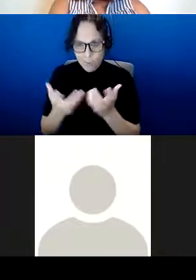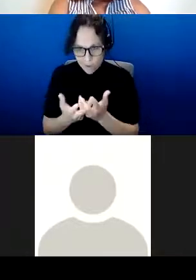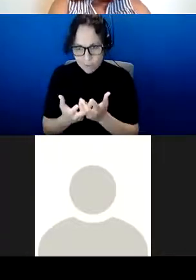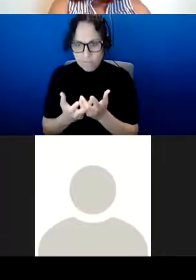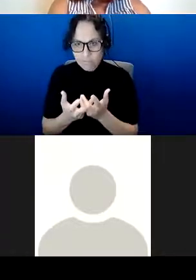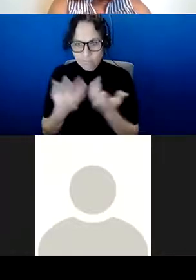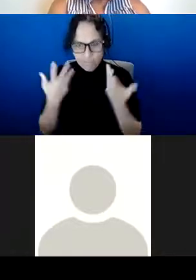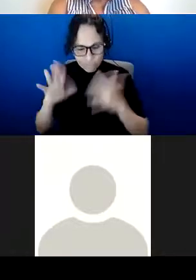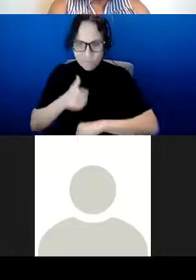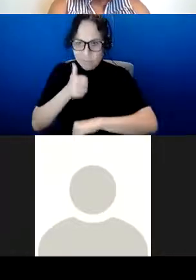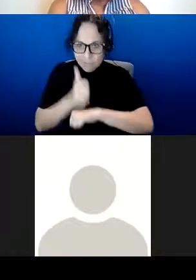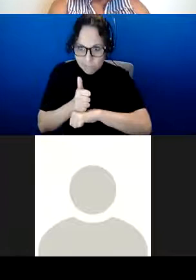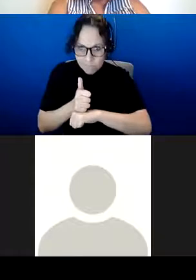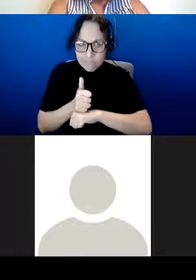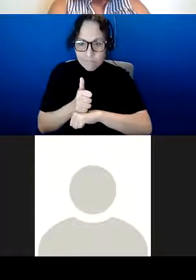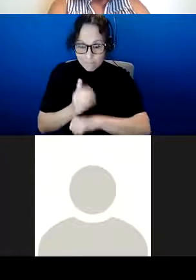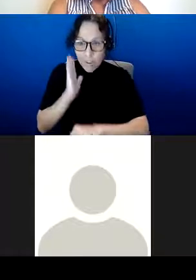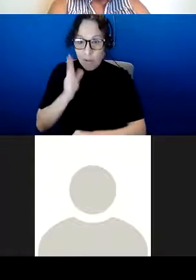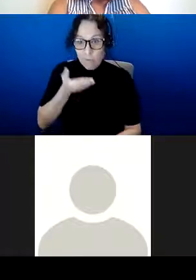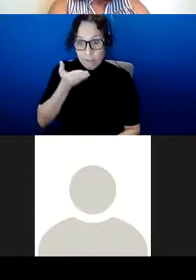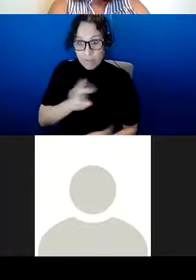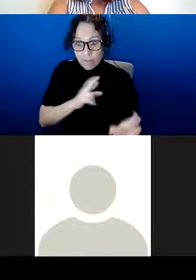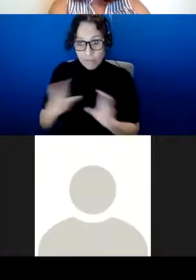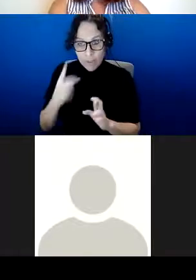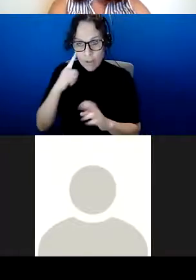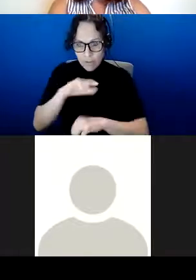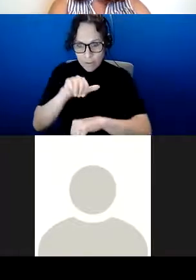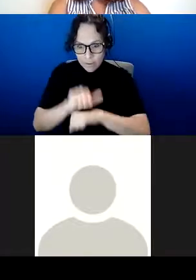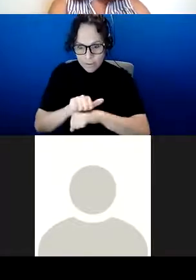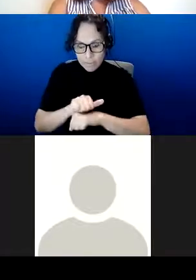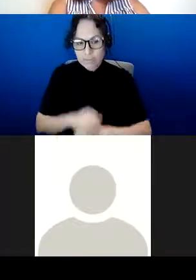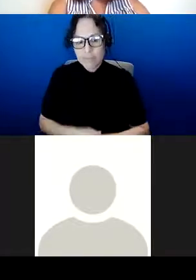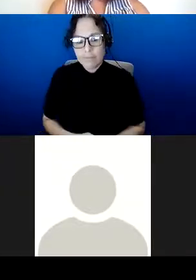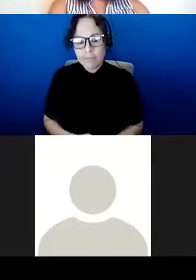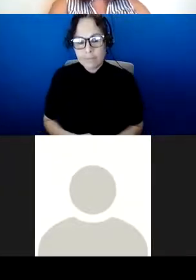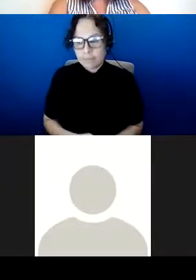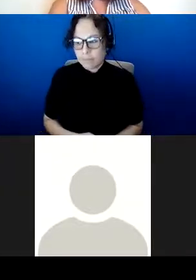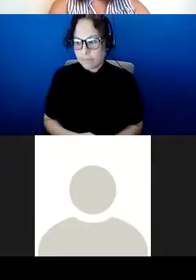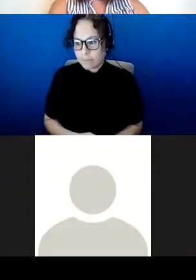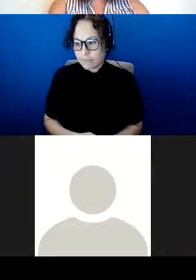been arranged and will be provided for the appointment.